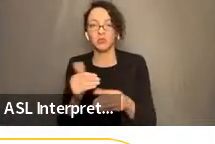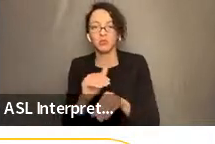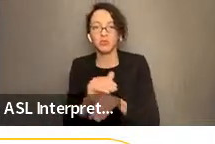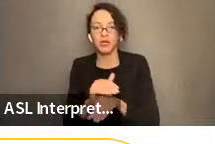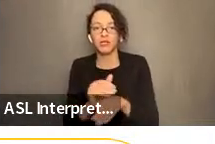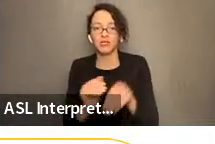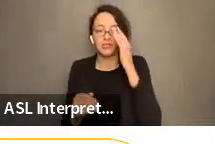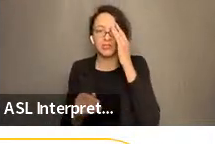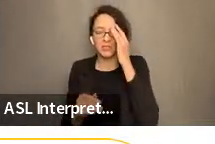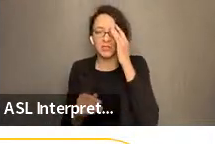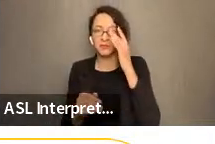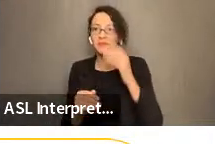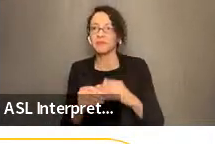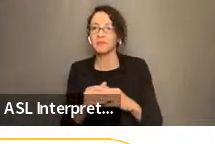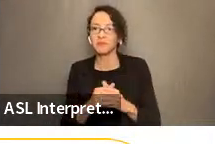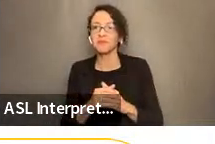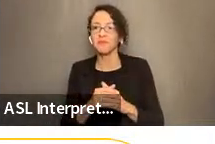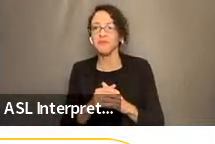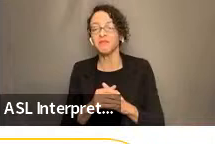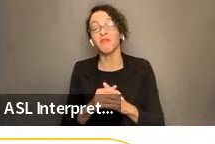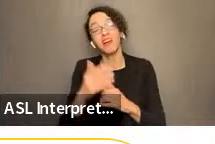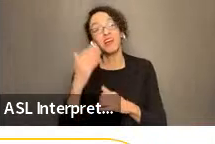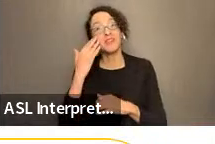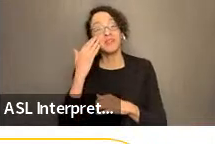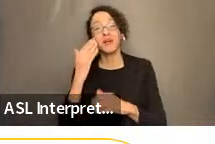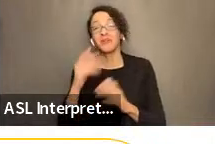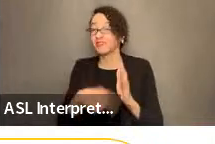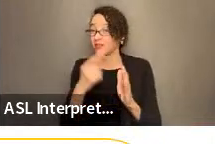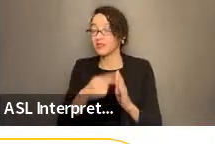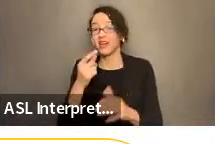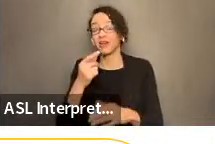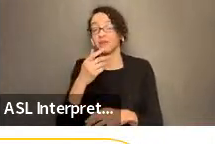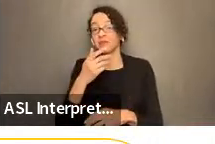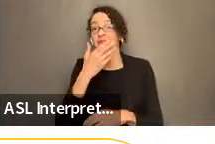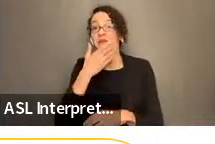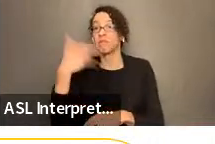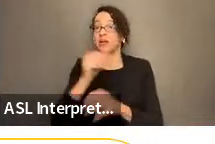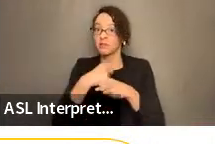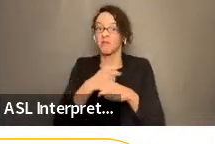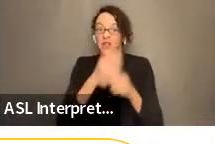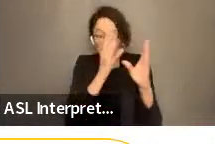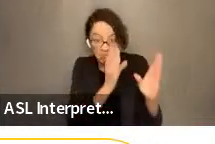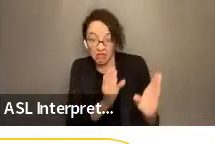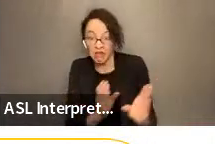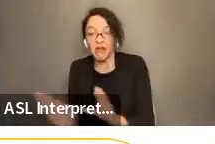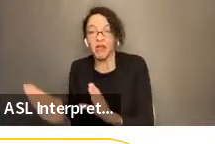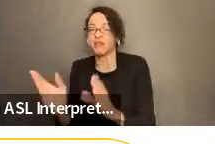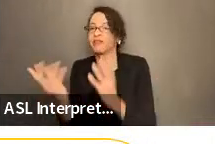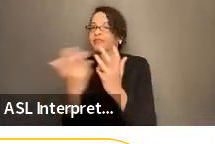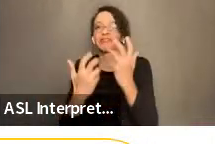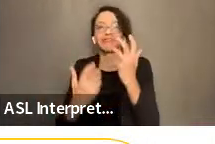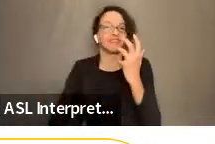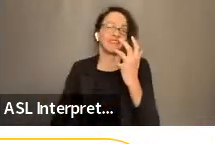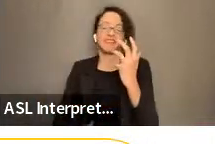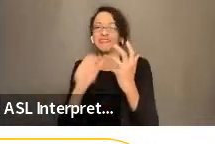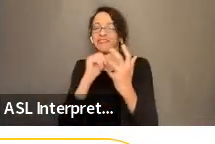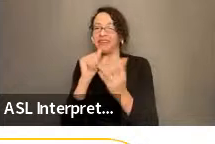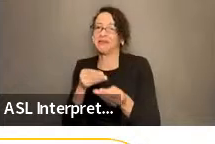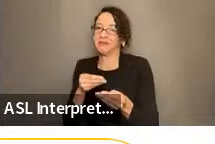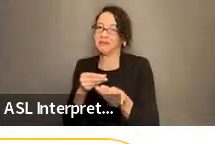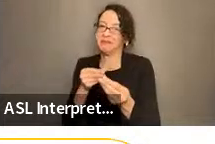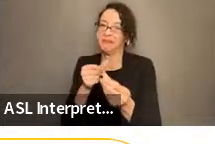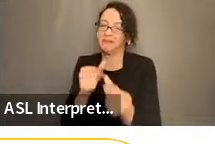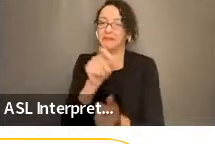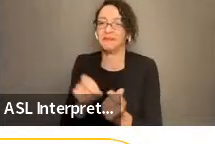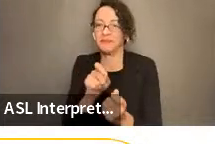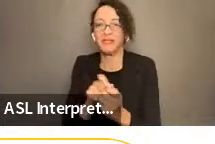laid plans sometimes don't plan out. So here we are, human as always, just glad that you could be here and join us